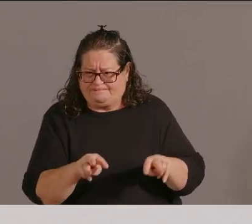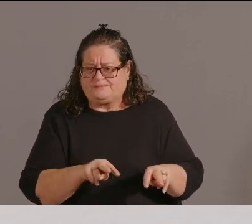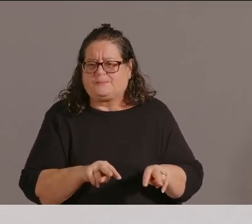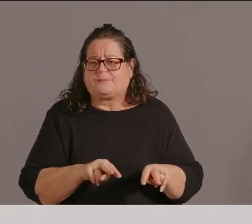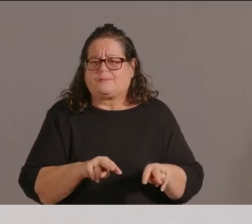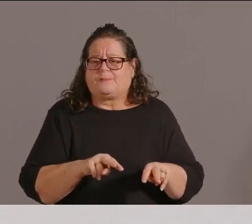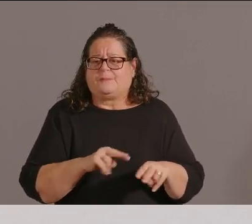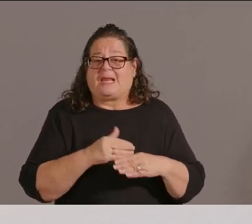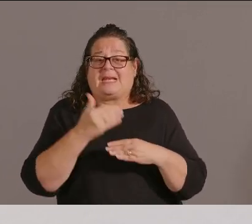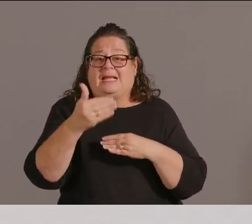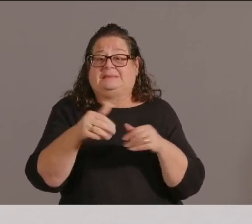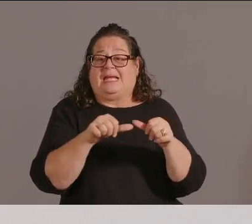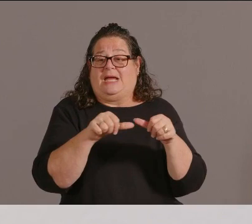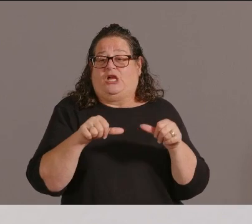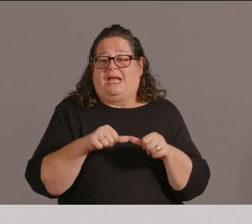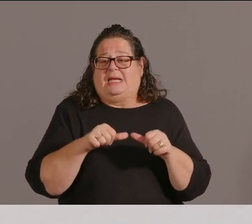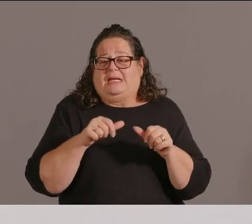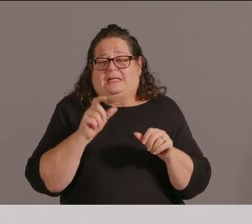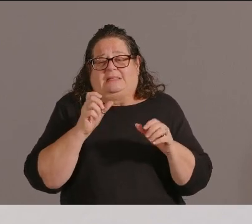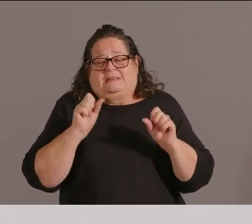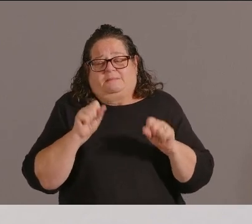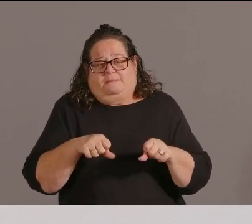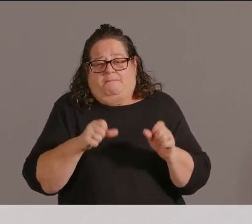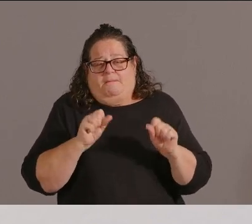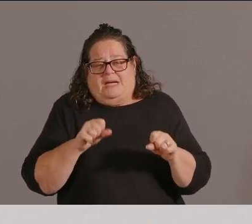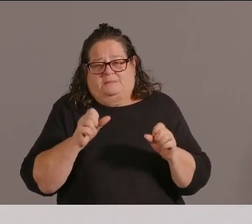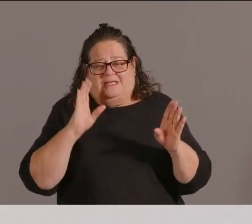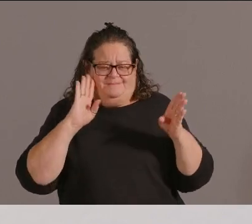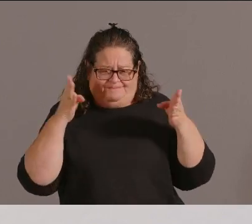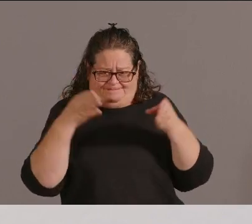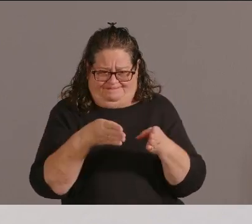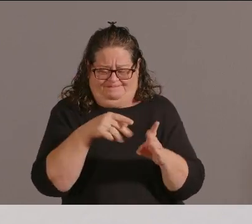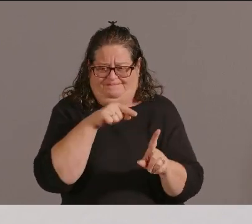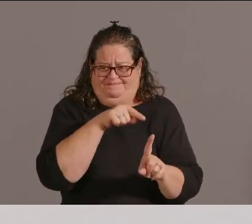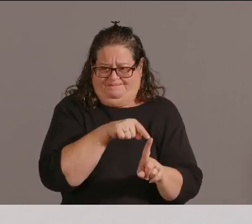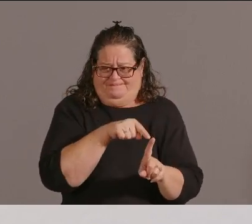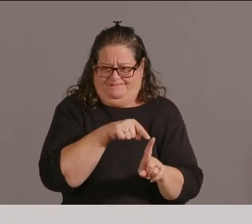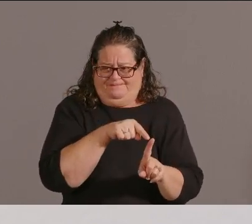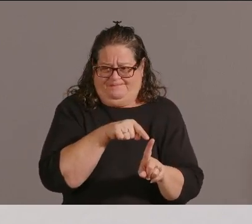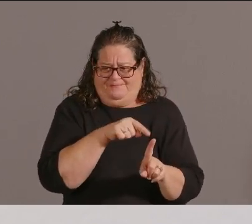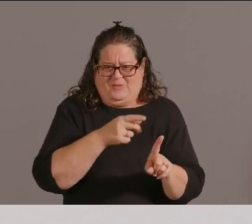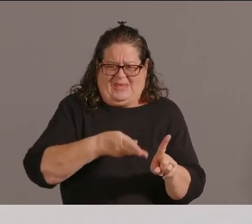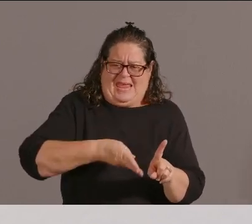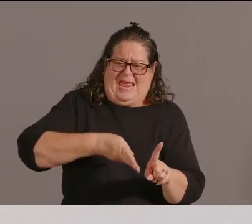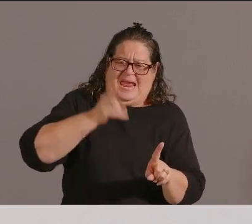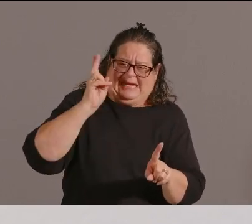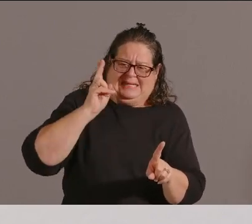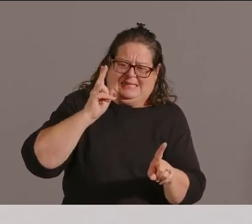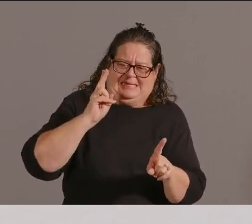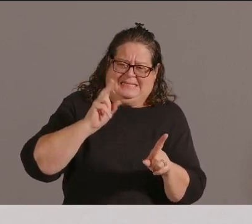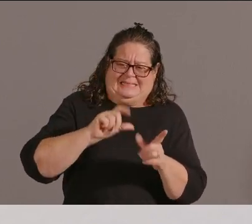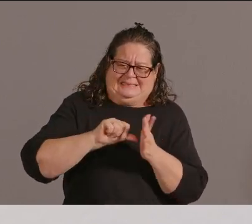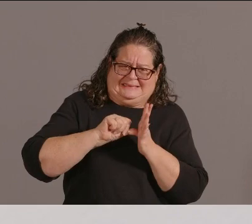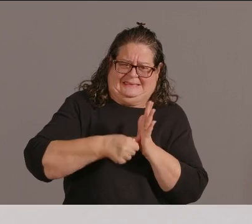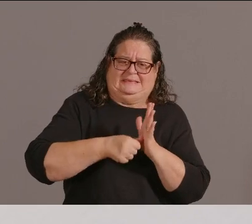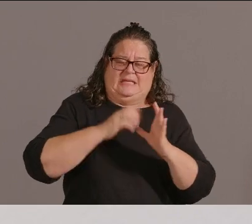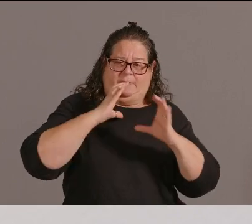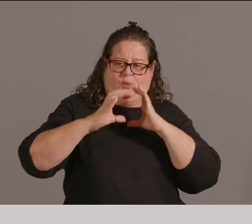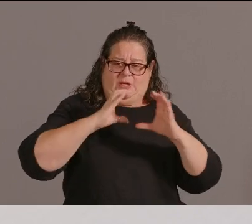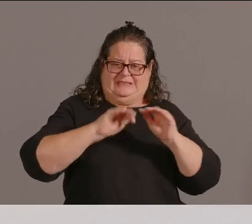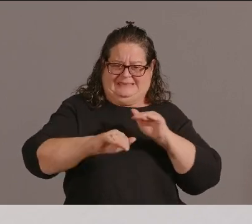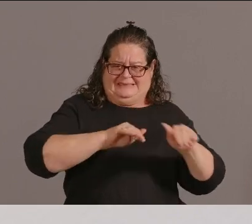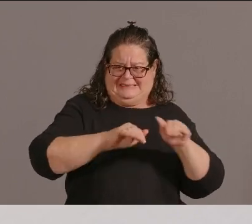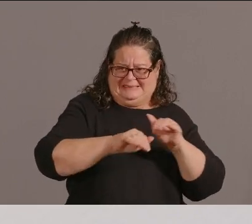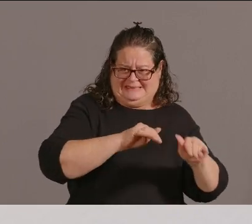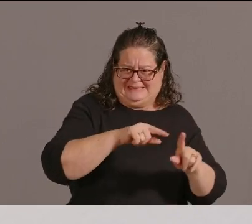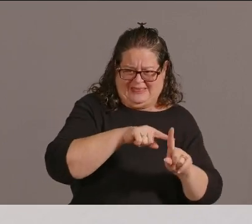high intensity targeted communication, I apologize, I don't have the zip codes memorized, but I believe it's Phoenix